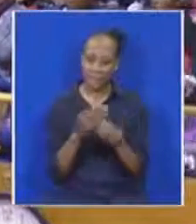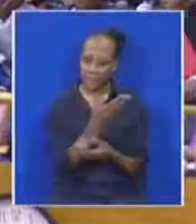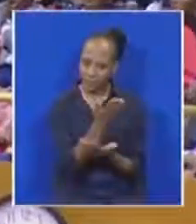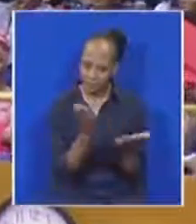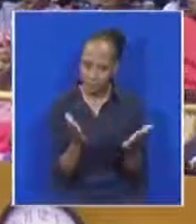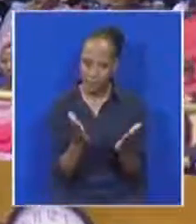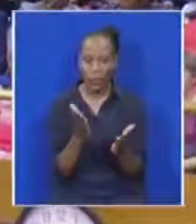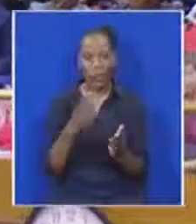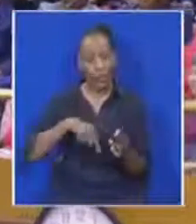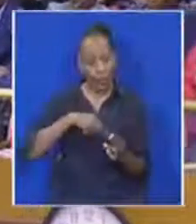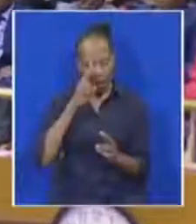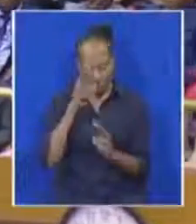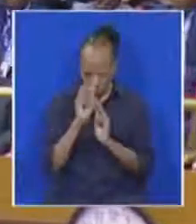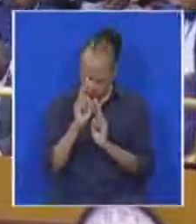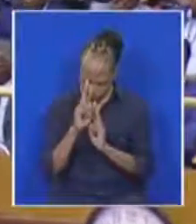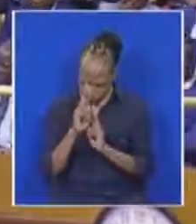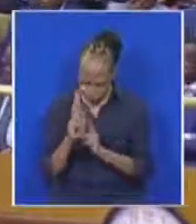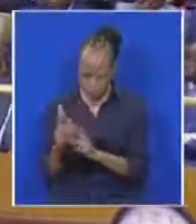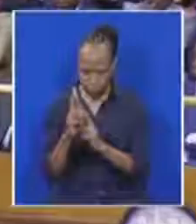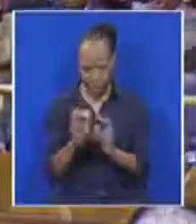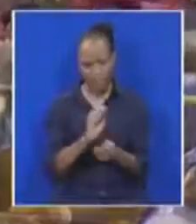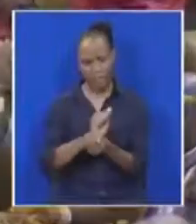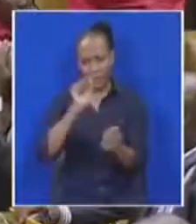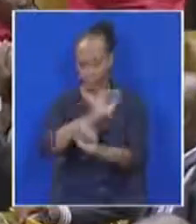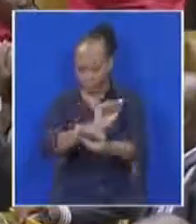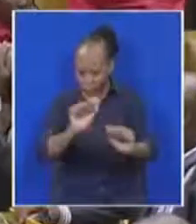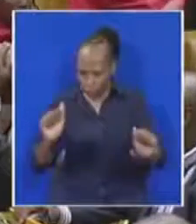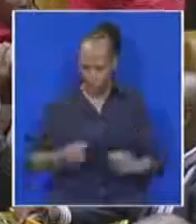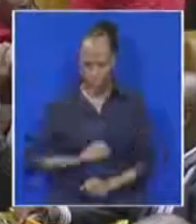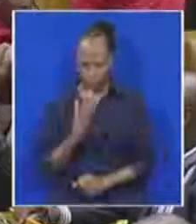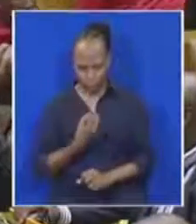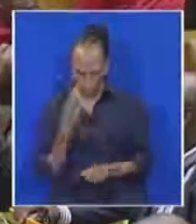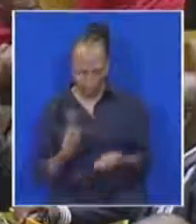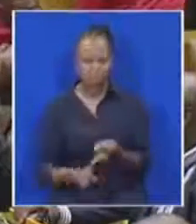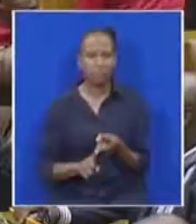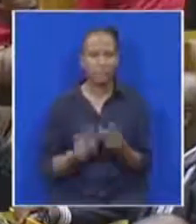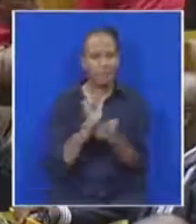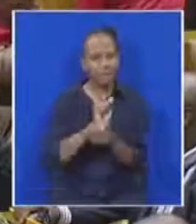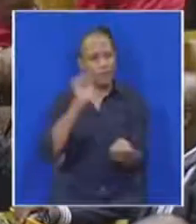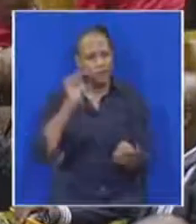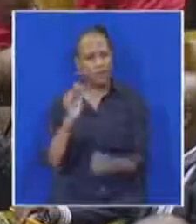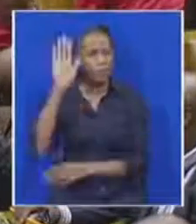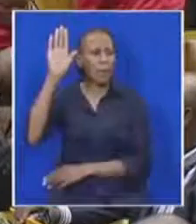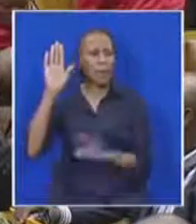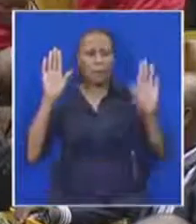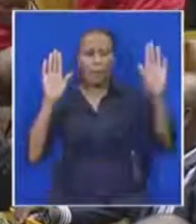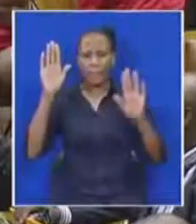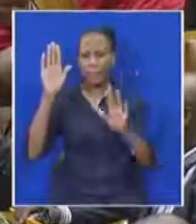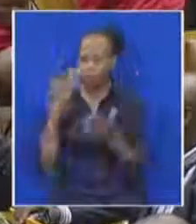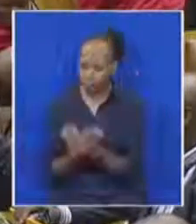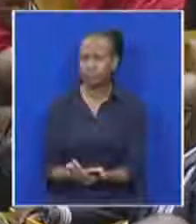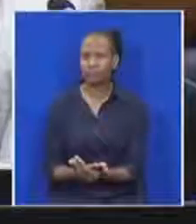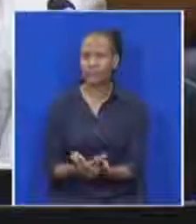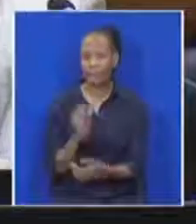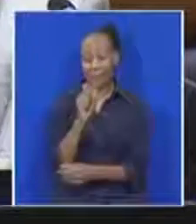will respect your freedom of speech. Please do. Your freedom to raise points of orders, but we are not